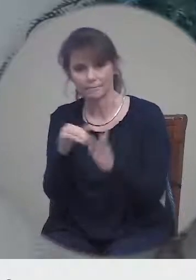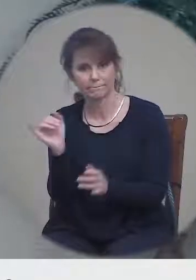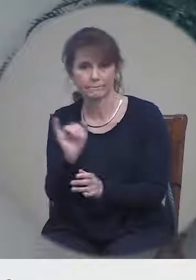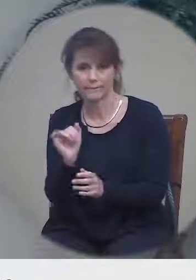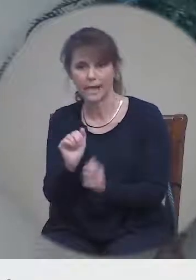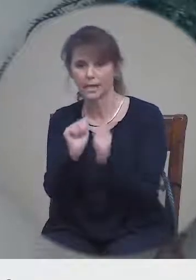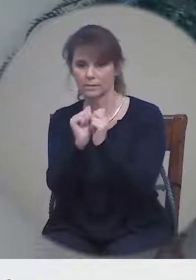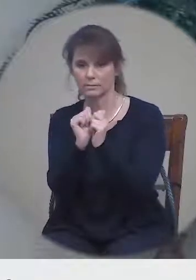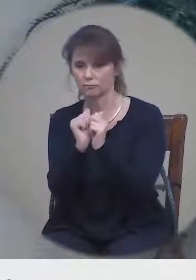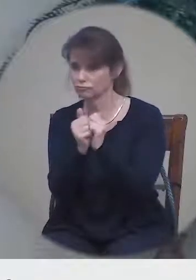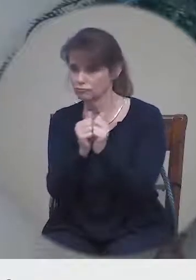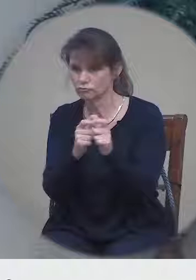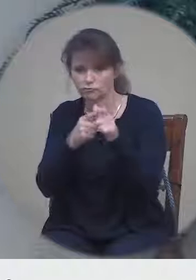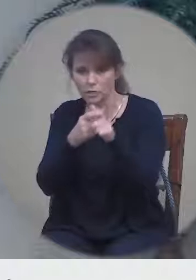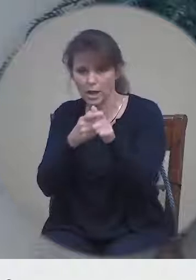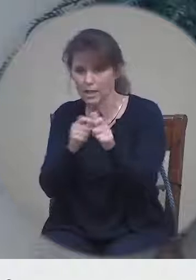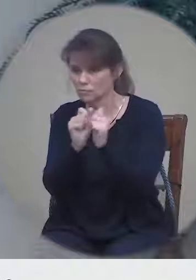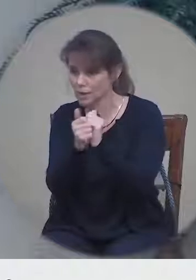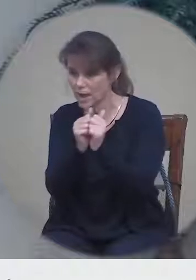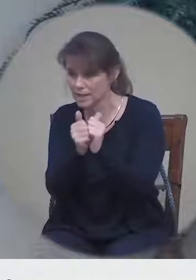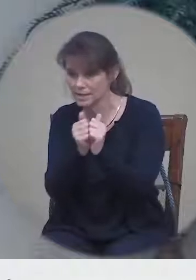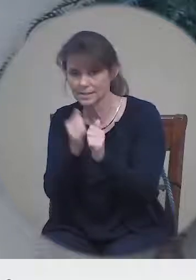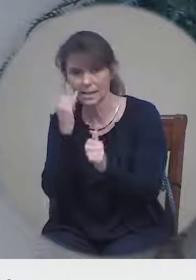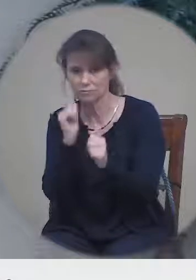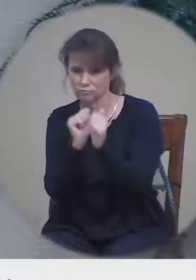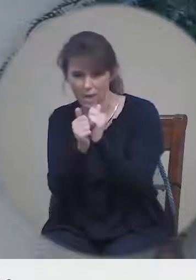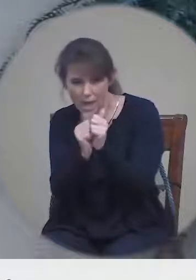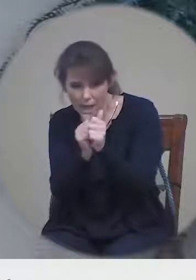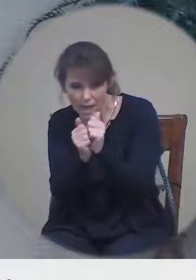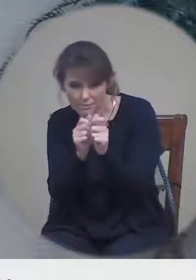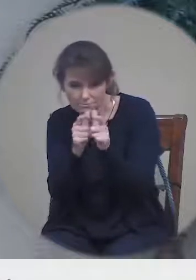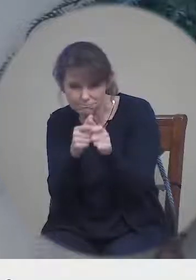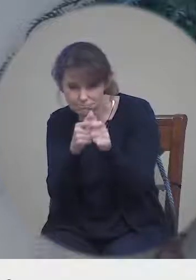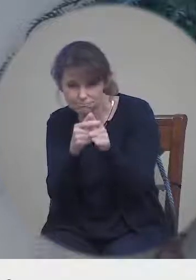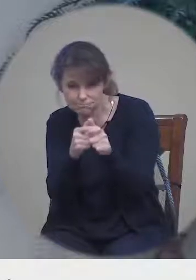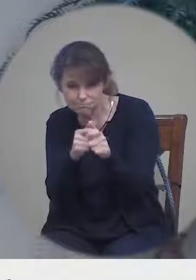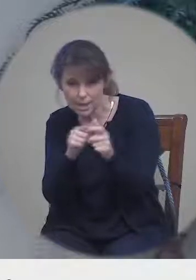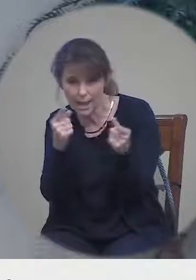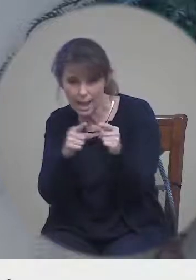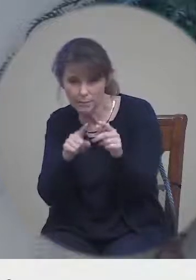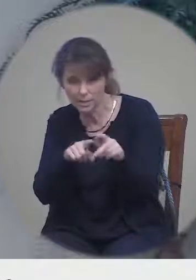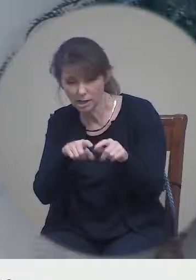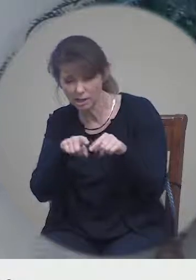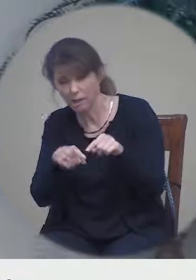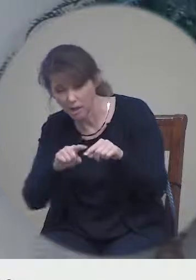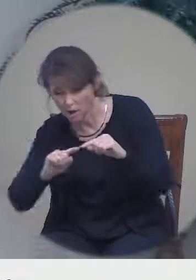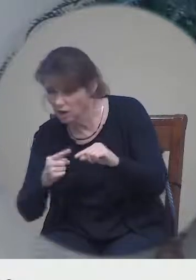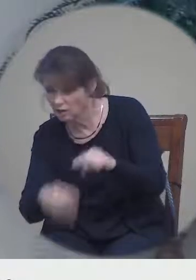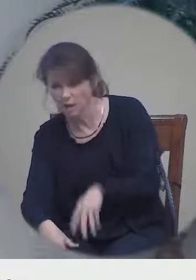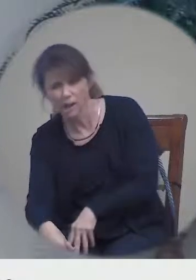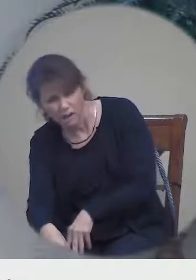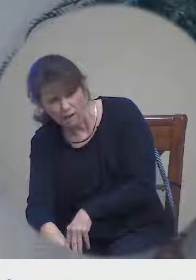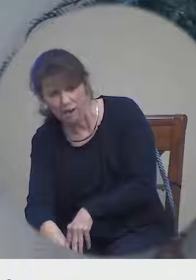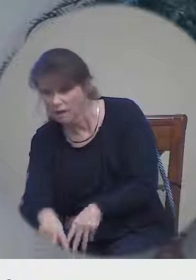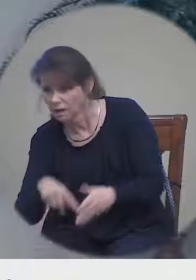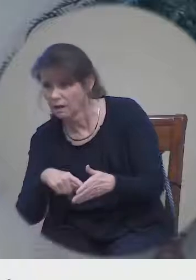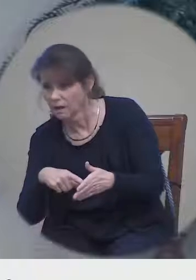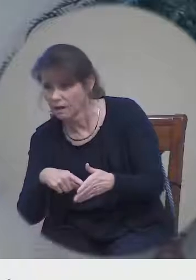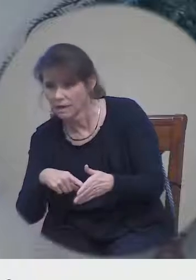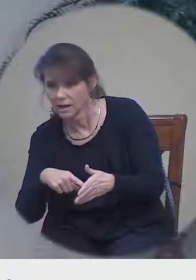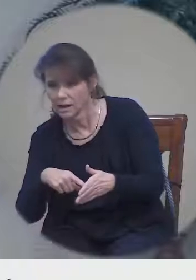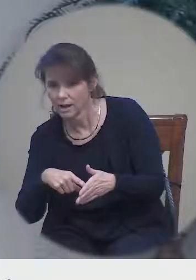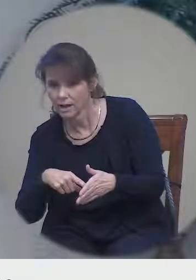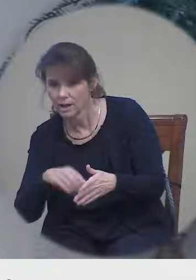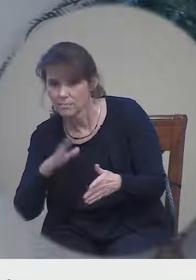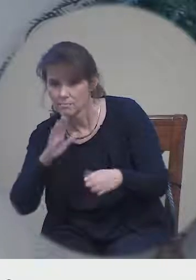If you injure yourself along the course of a race, you have to be careful. Look at what he